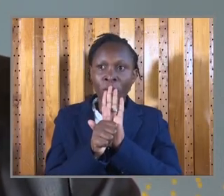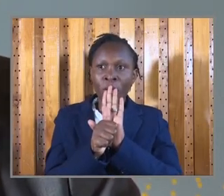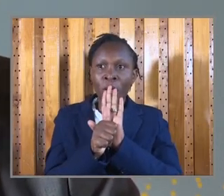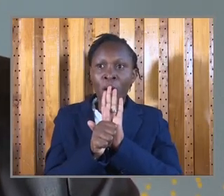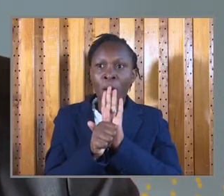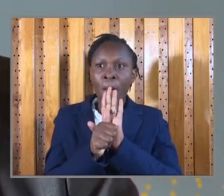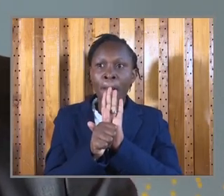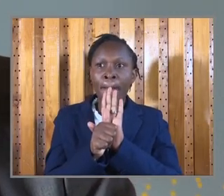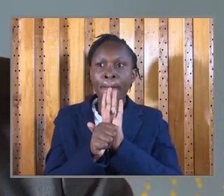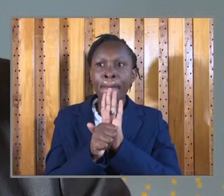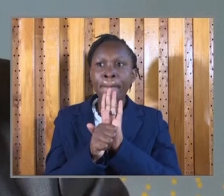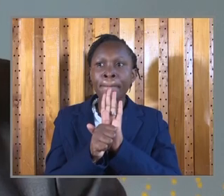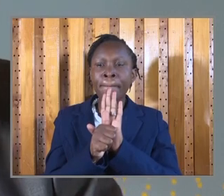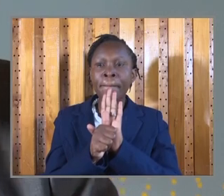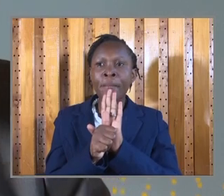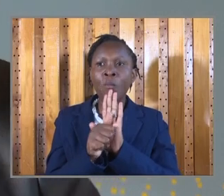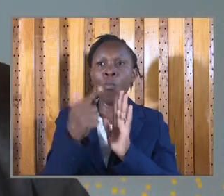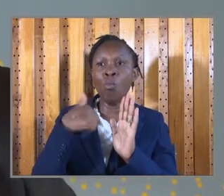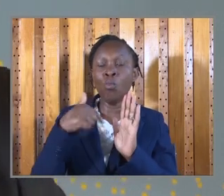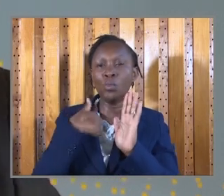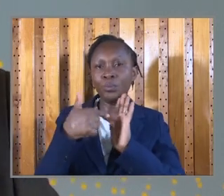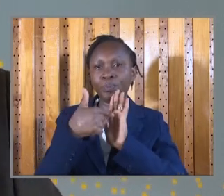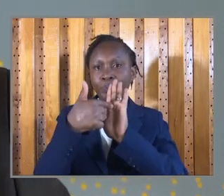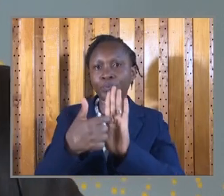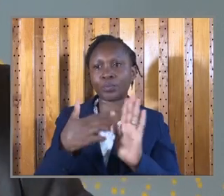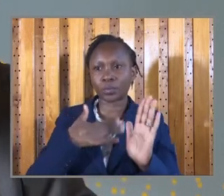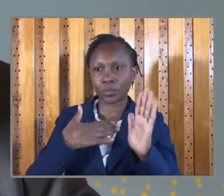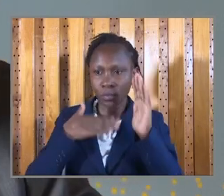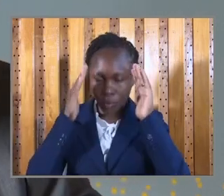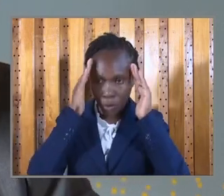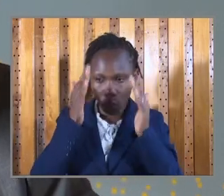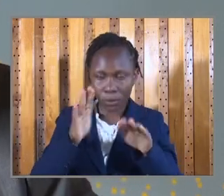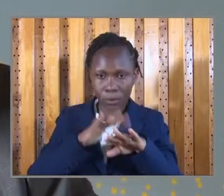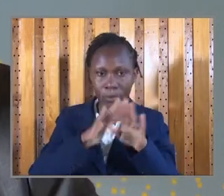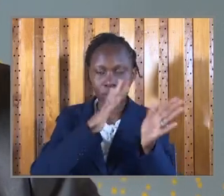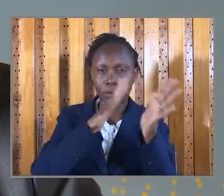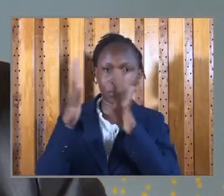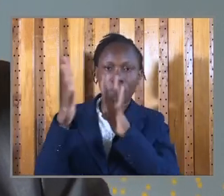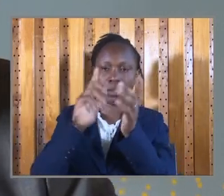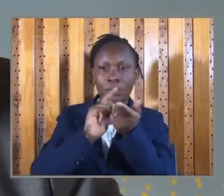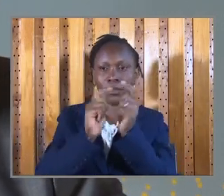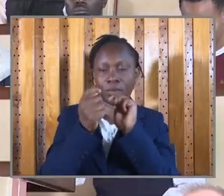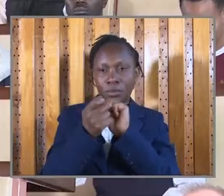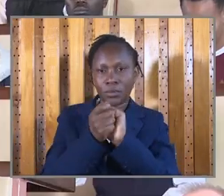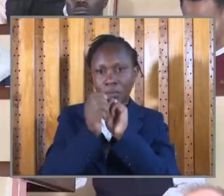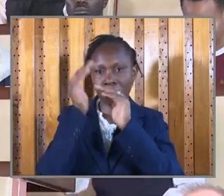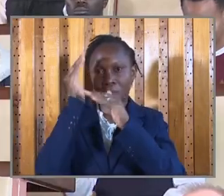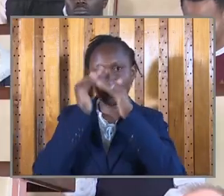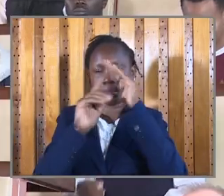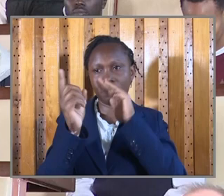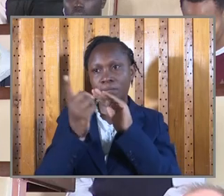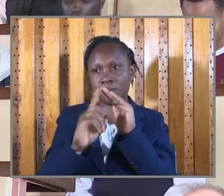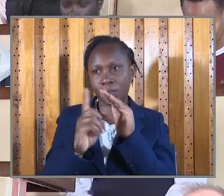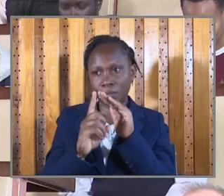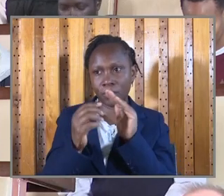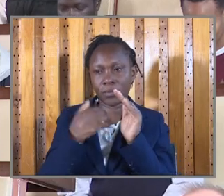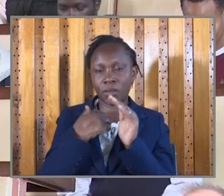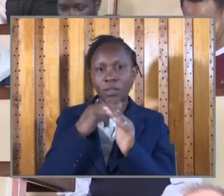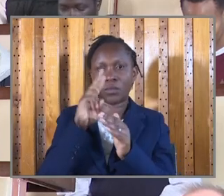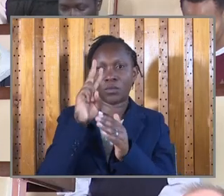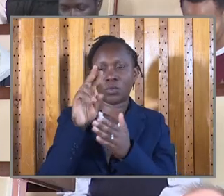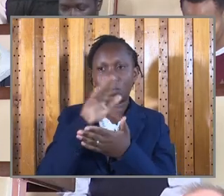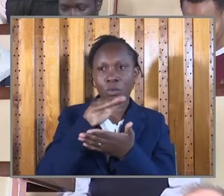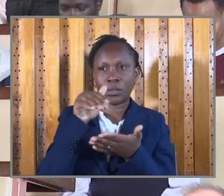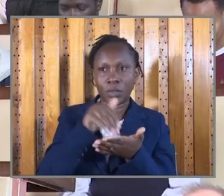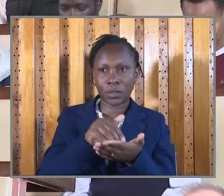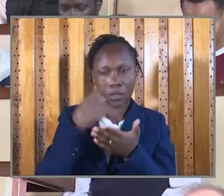To demonstrate our commitment in addressing climate change, the University of Nairobi established 2 centers of excellence in